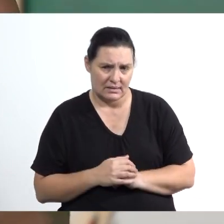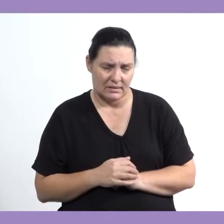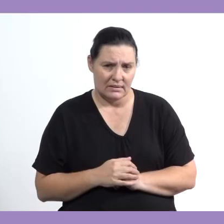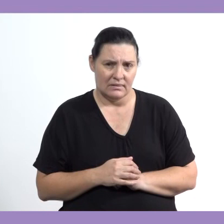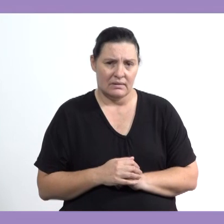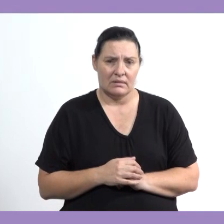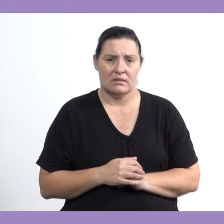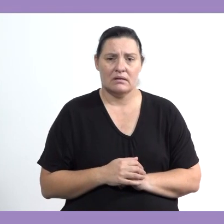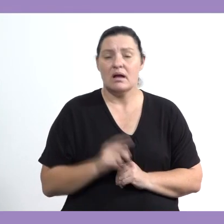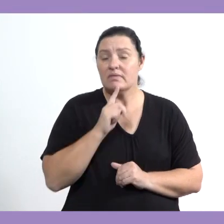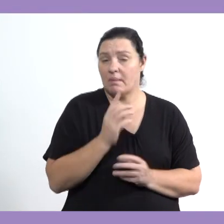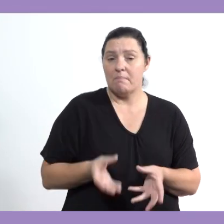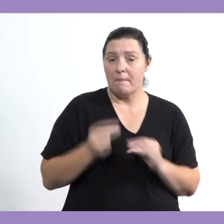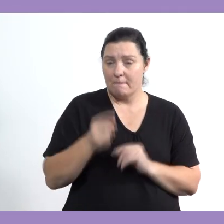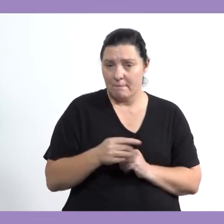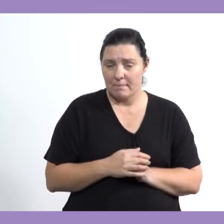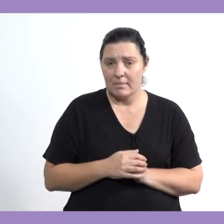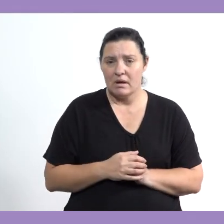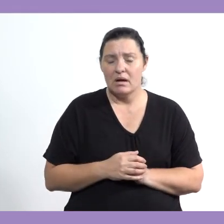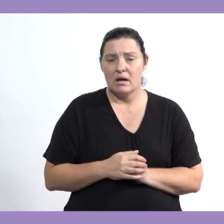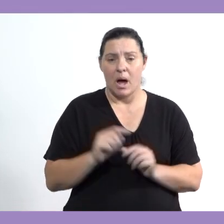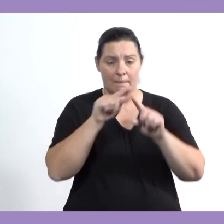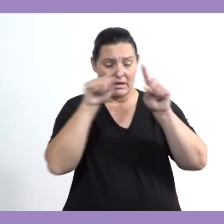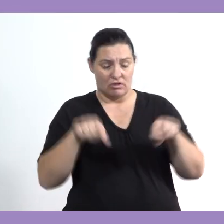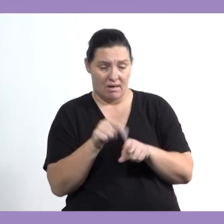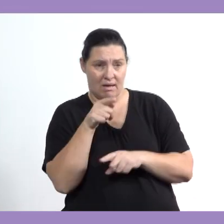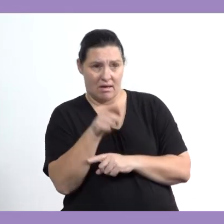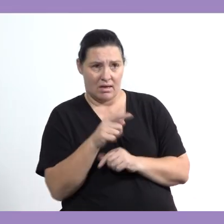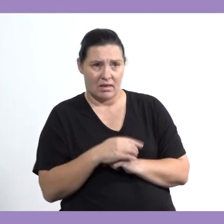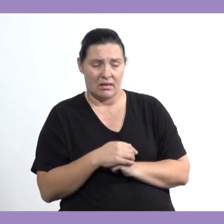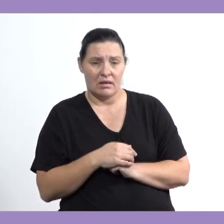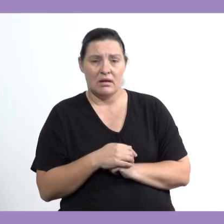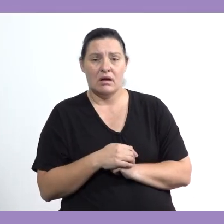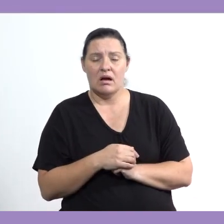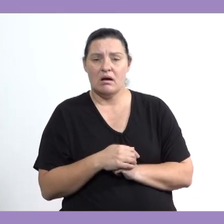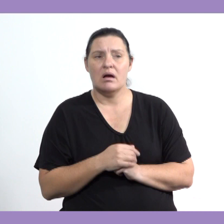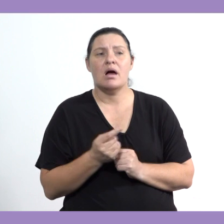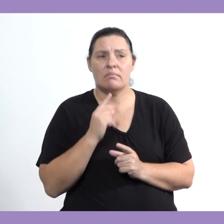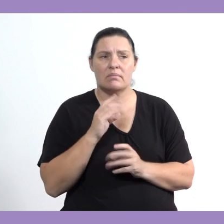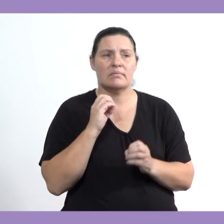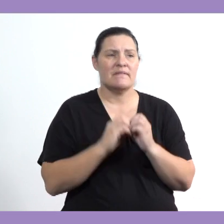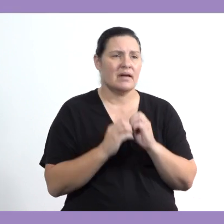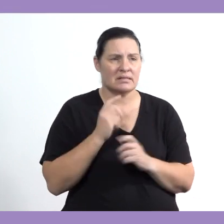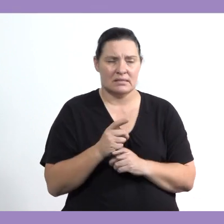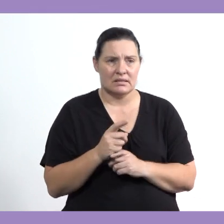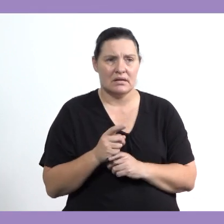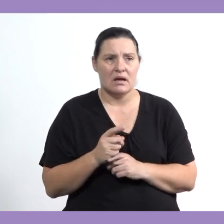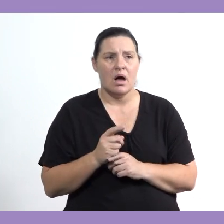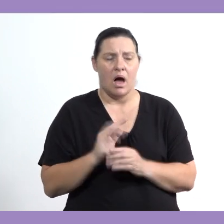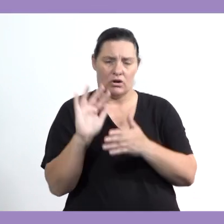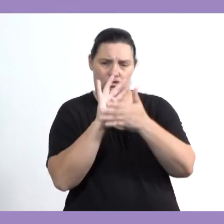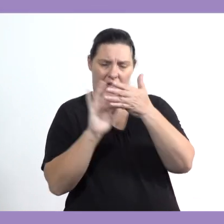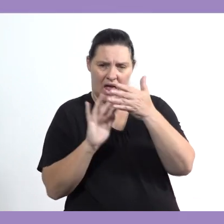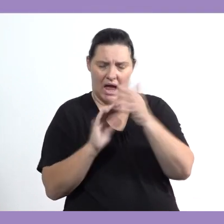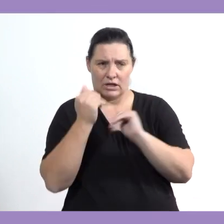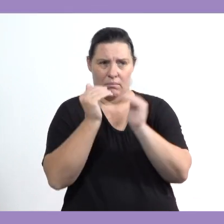that. The one that we've got here says the pictures below are made by